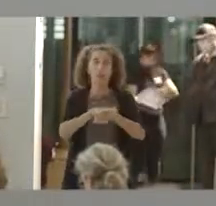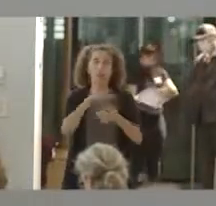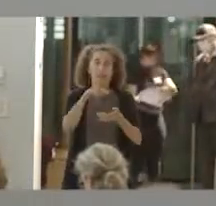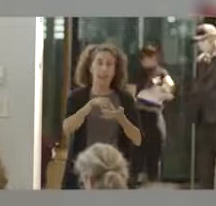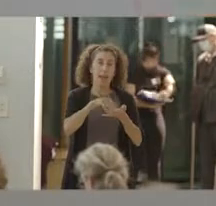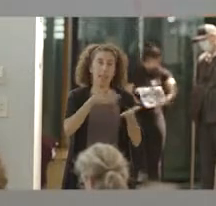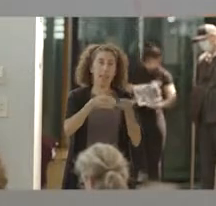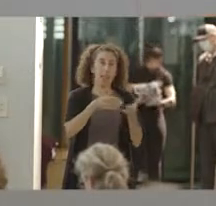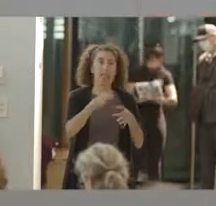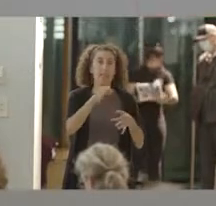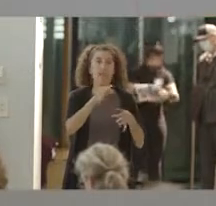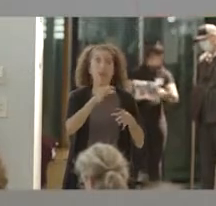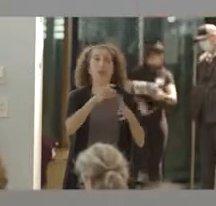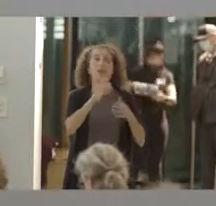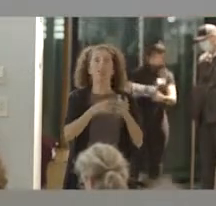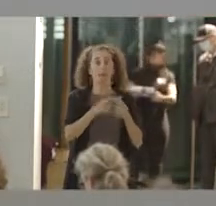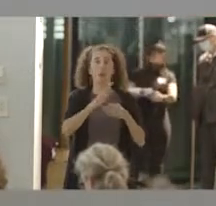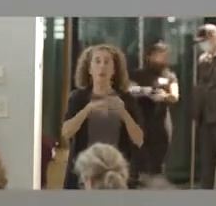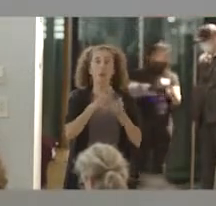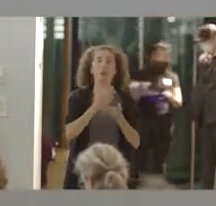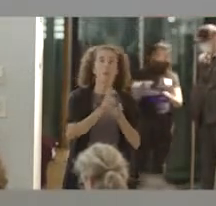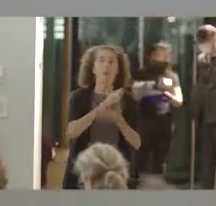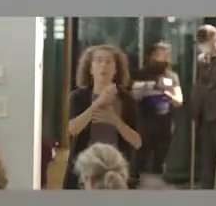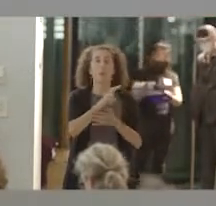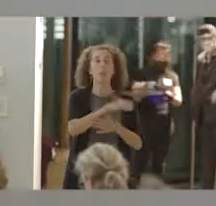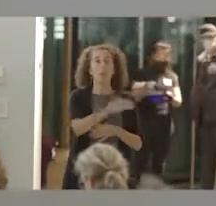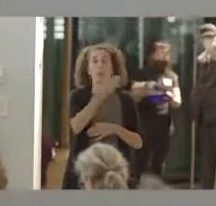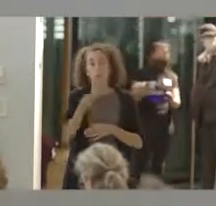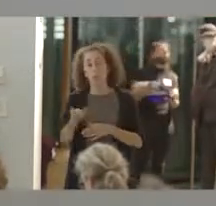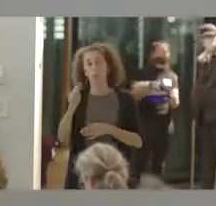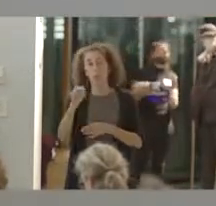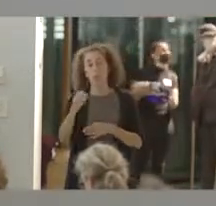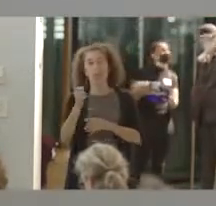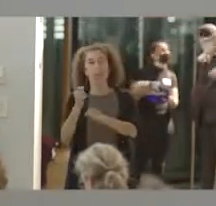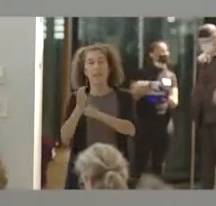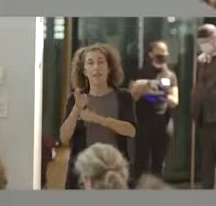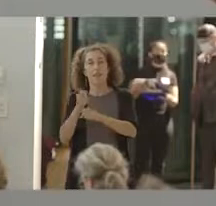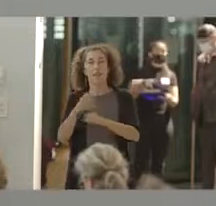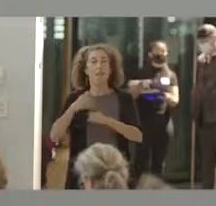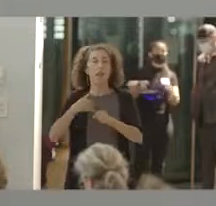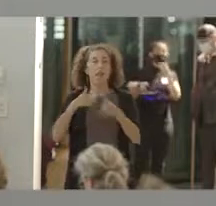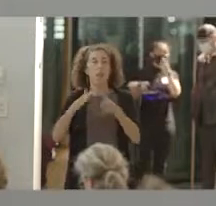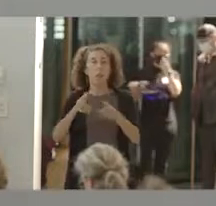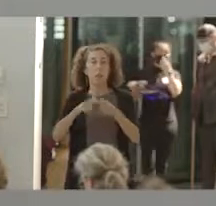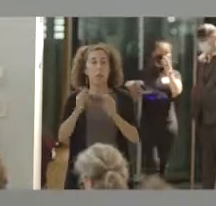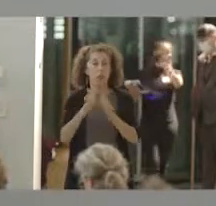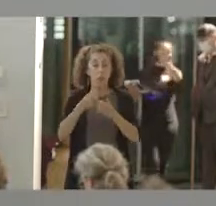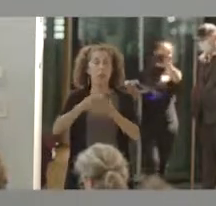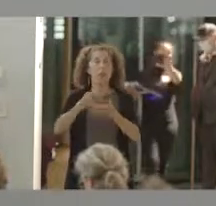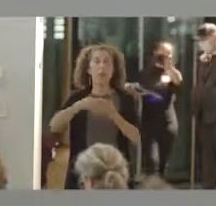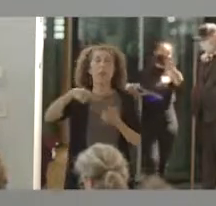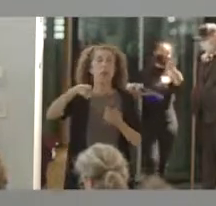them every year. And so that is the way that the funding works in the